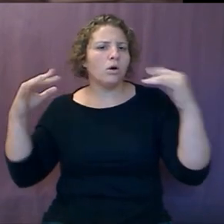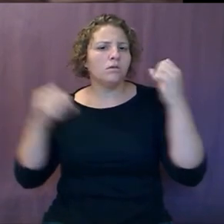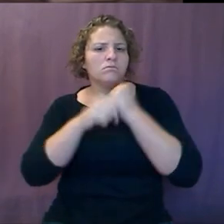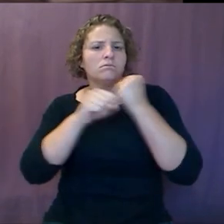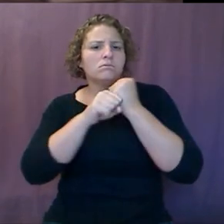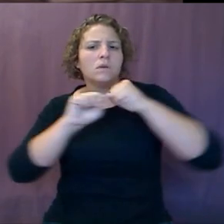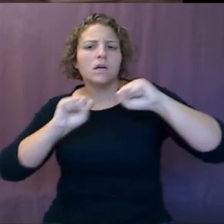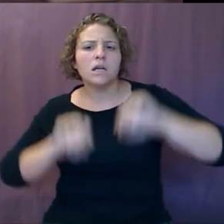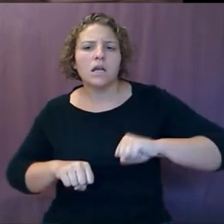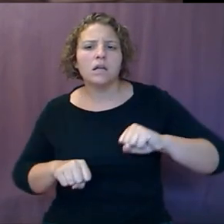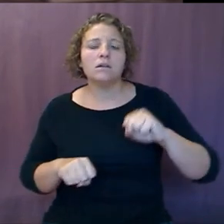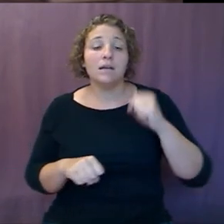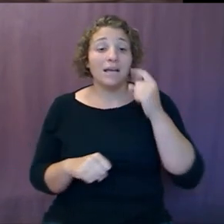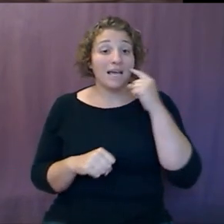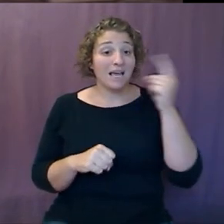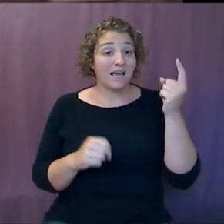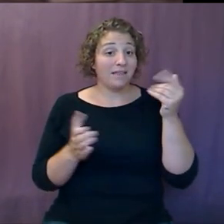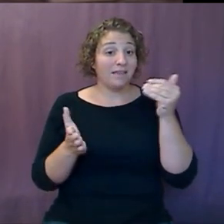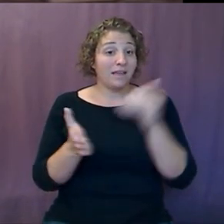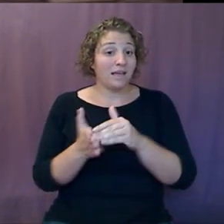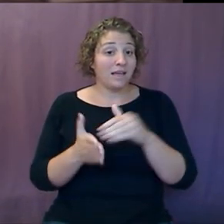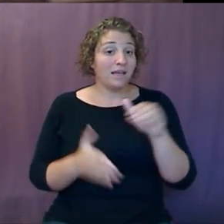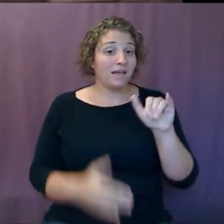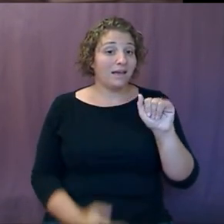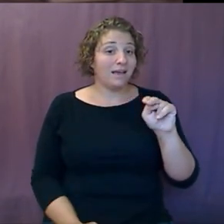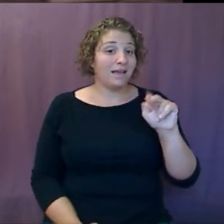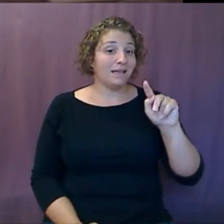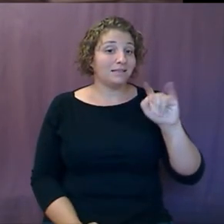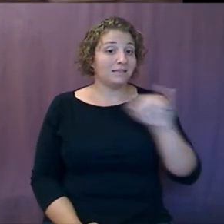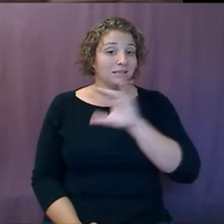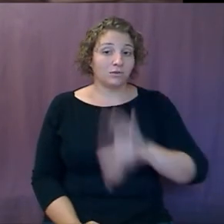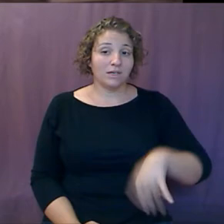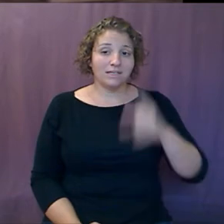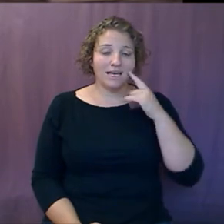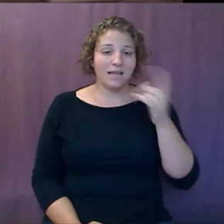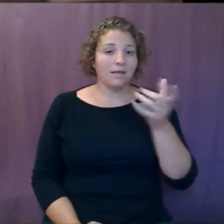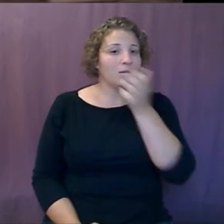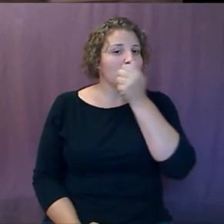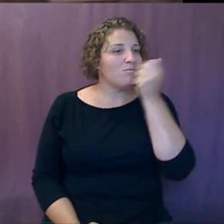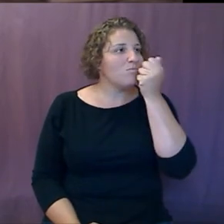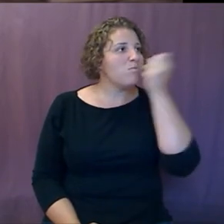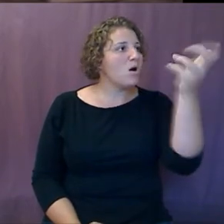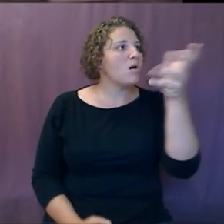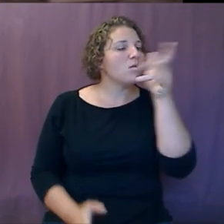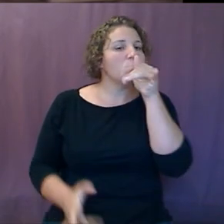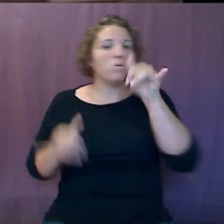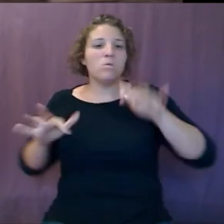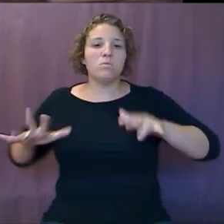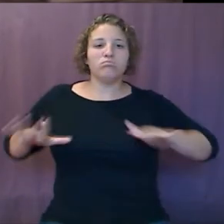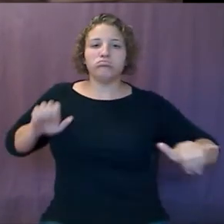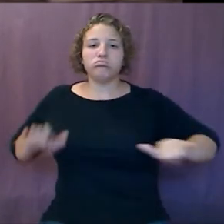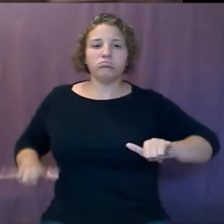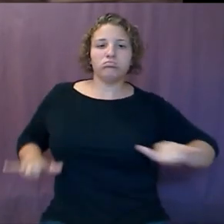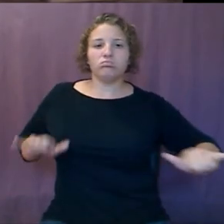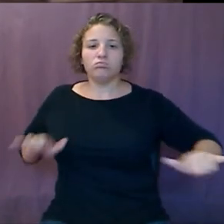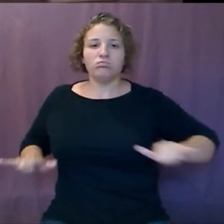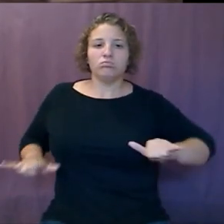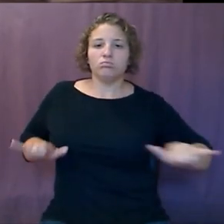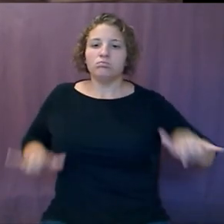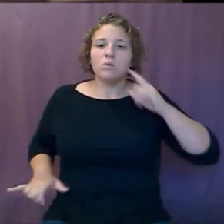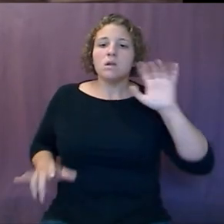Antichrist a mouth speaking great things and blasphemies and we learn from Daniel in chapter 7 and in chapter 11